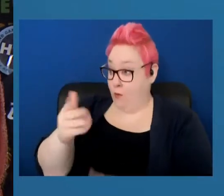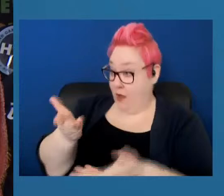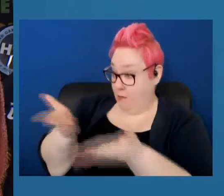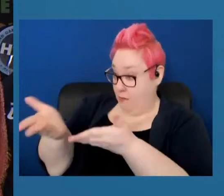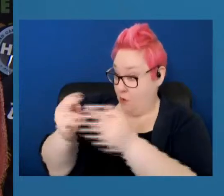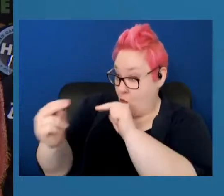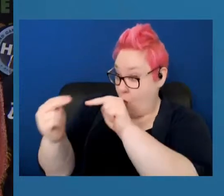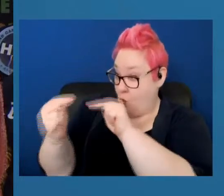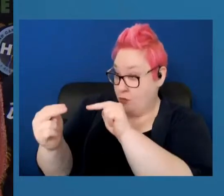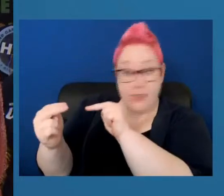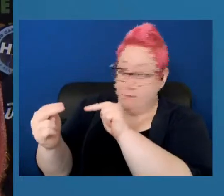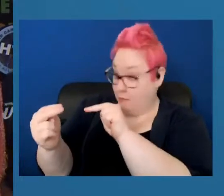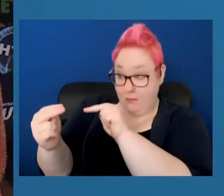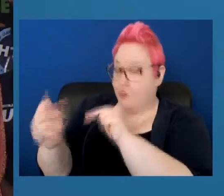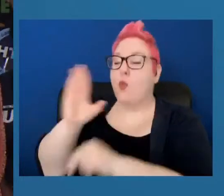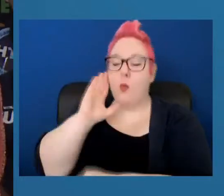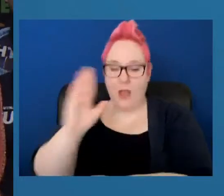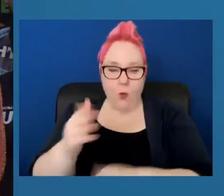on the streets.